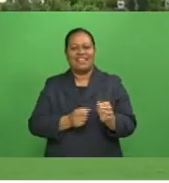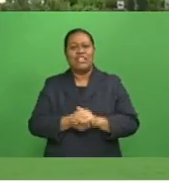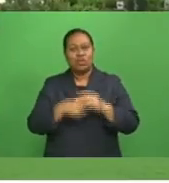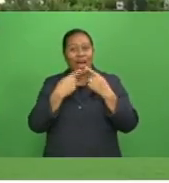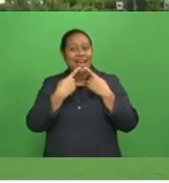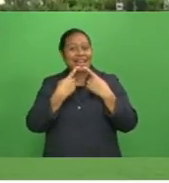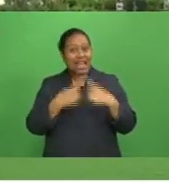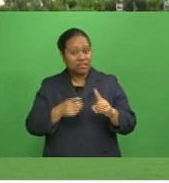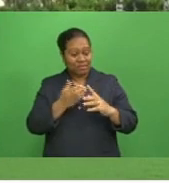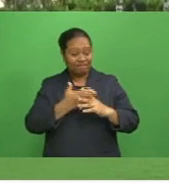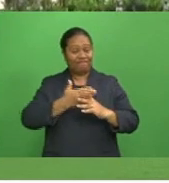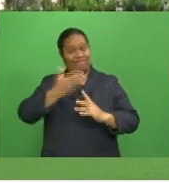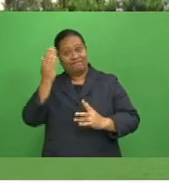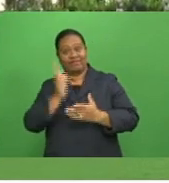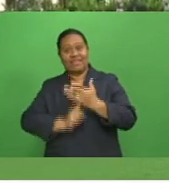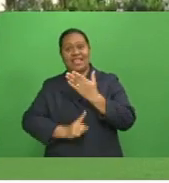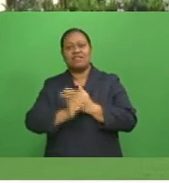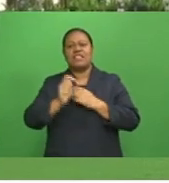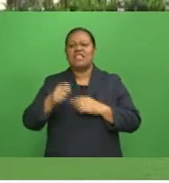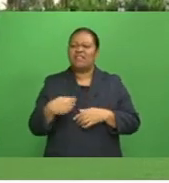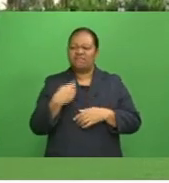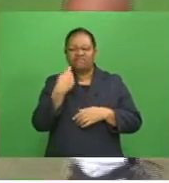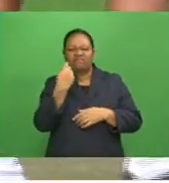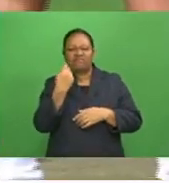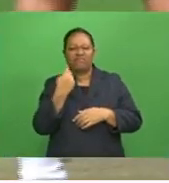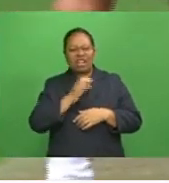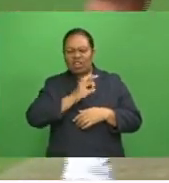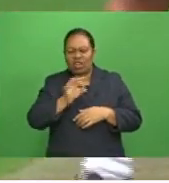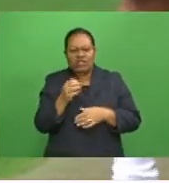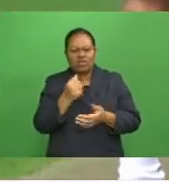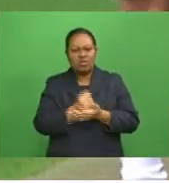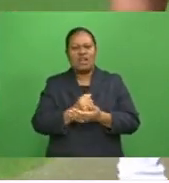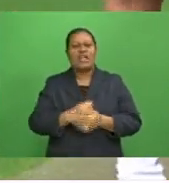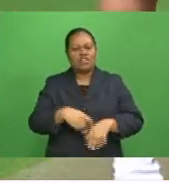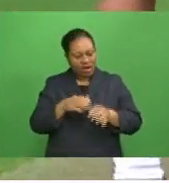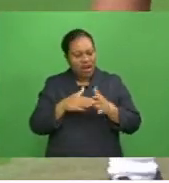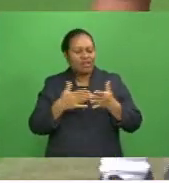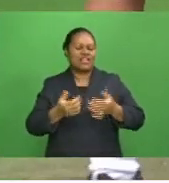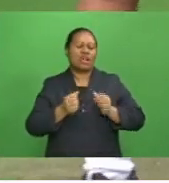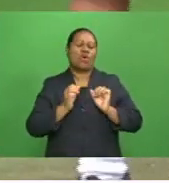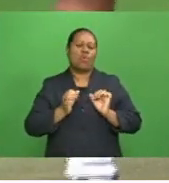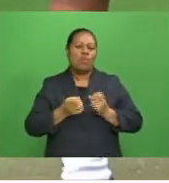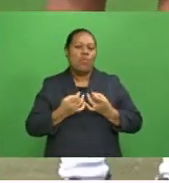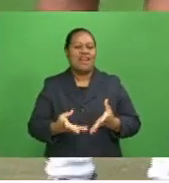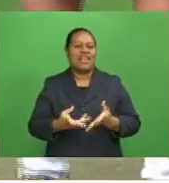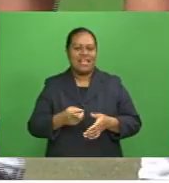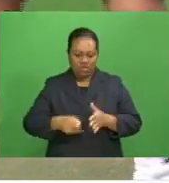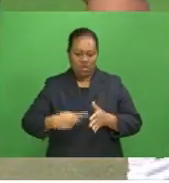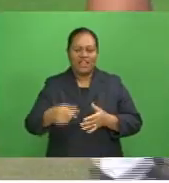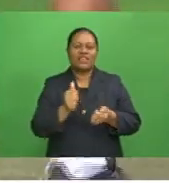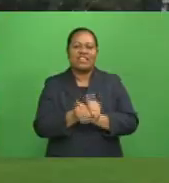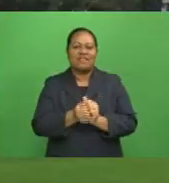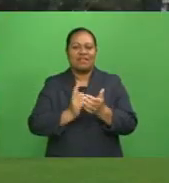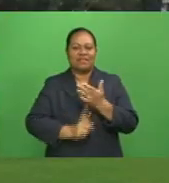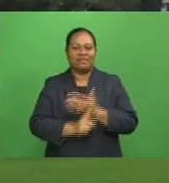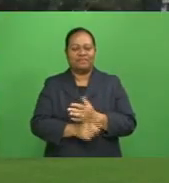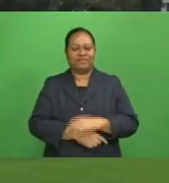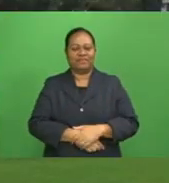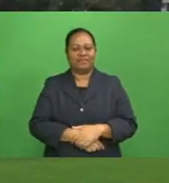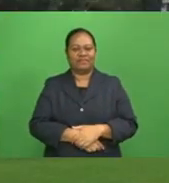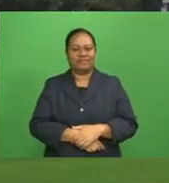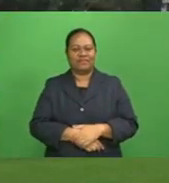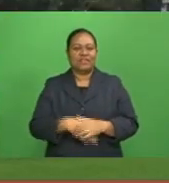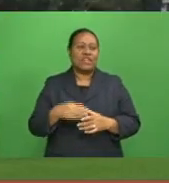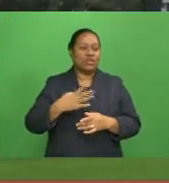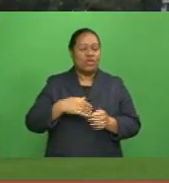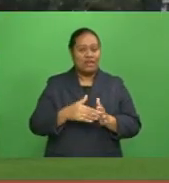announcement on restrictions expected in the next few days, Cricket Fiji is ready to get the ball rolling again. We need fresh